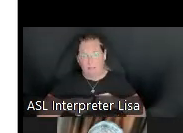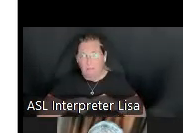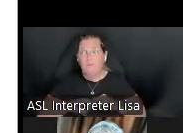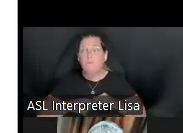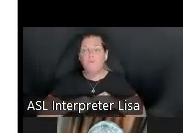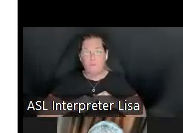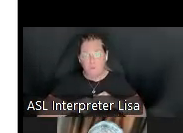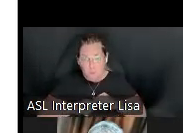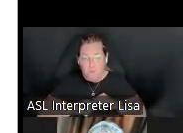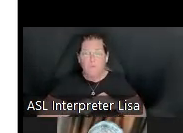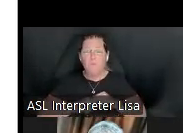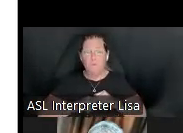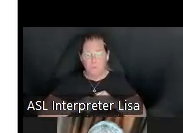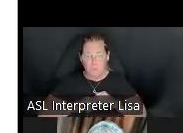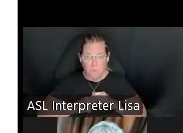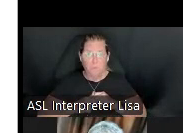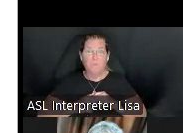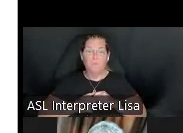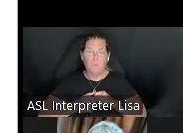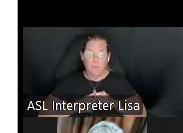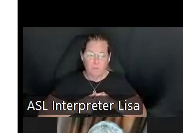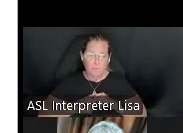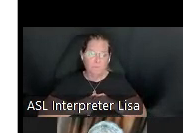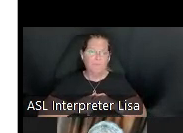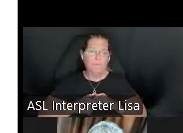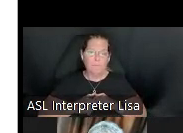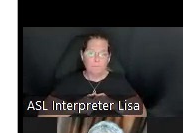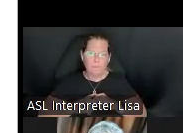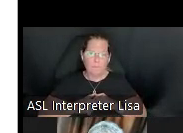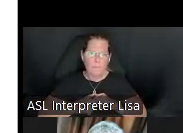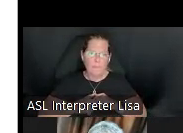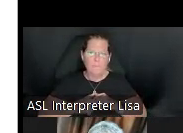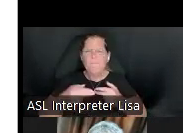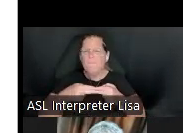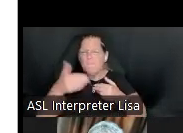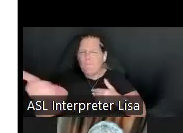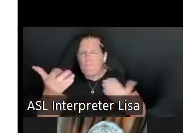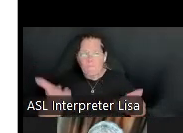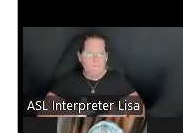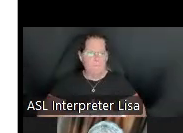from successfully returning to work. And you can go on to the next slide.